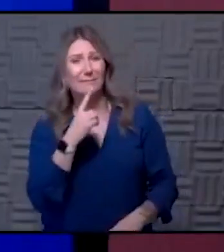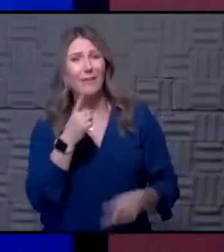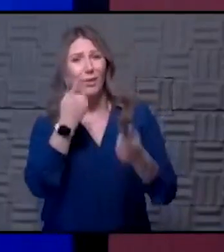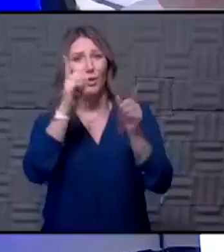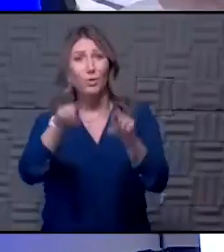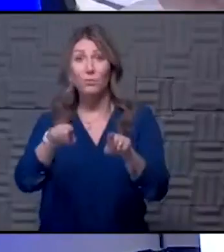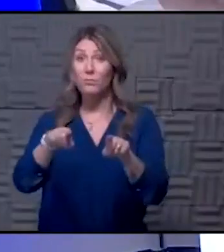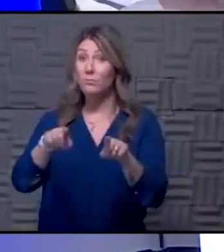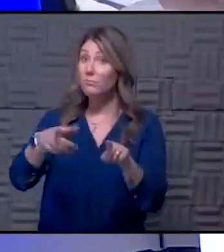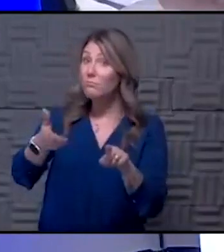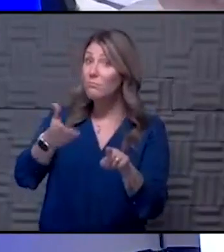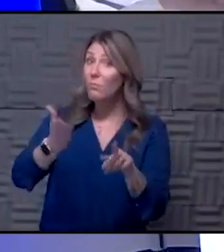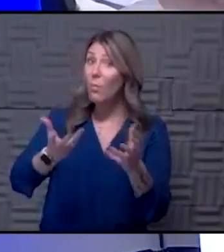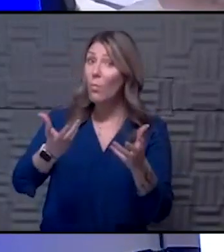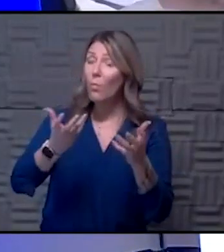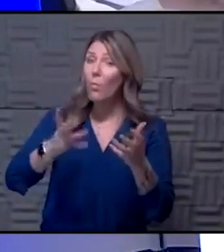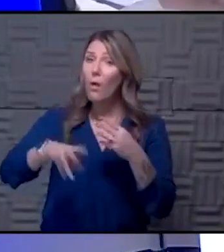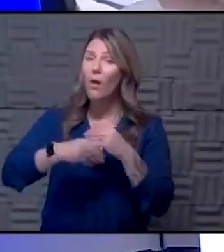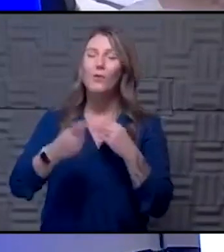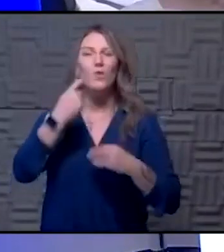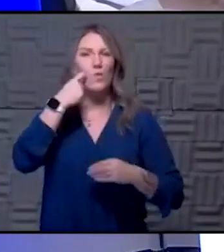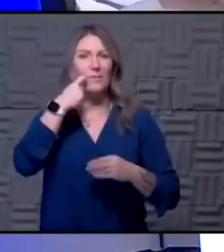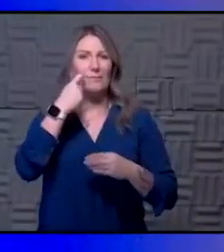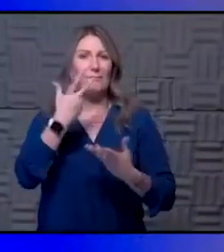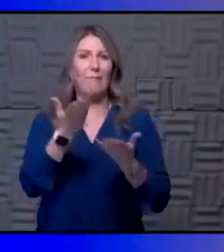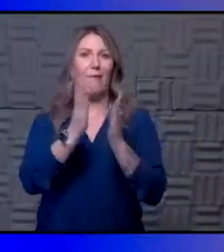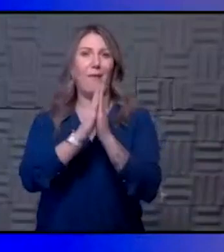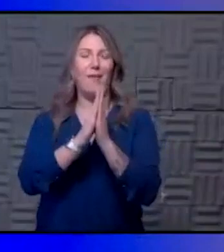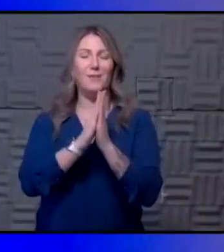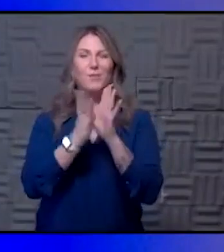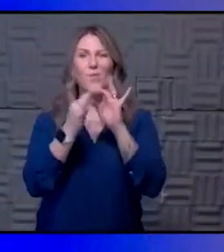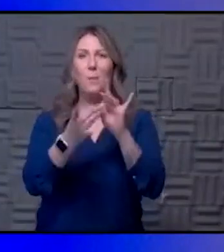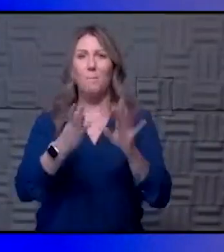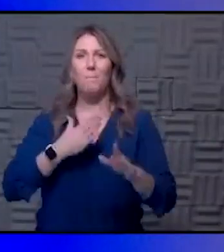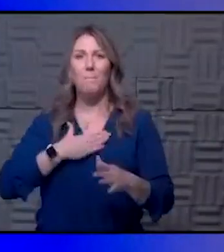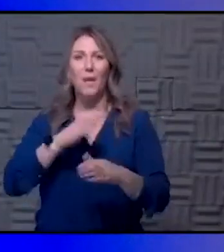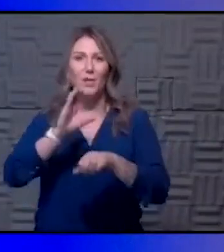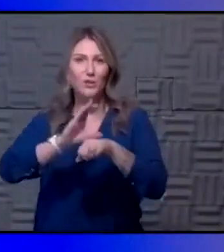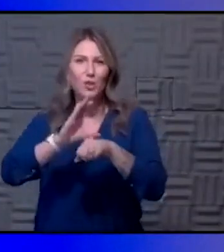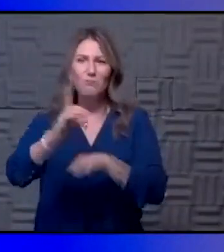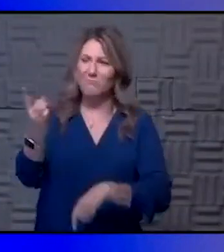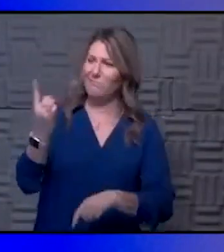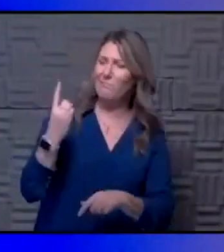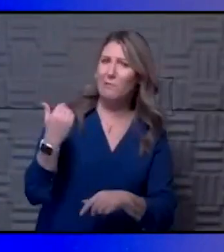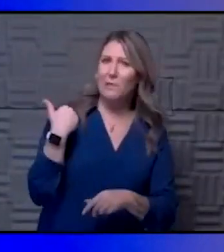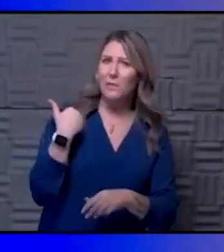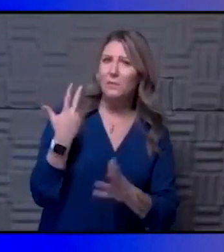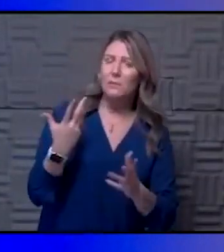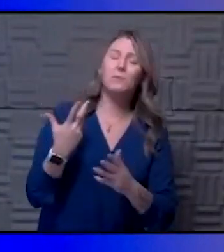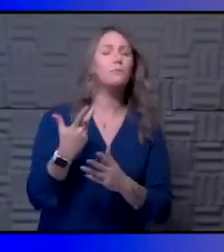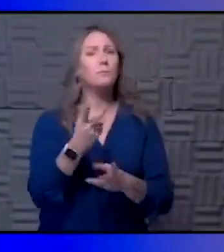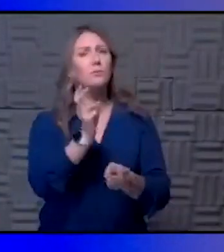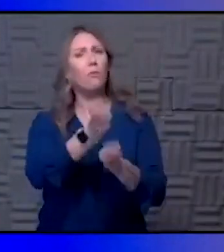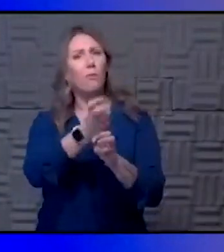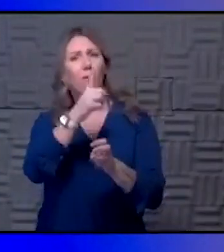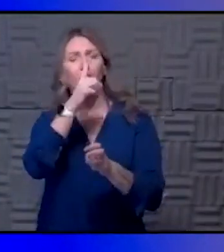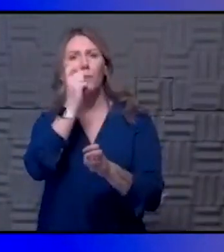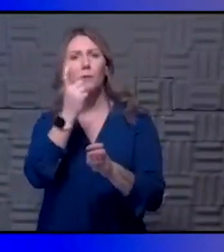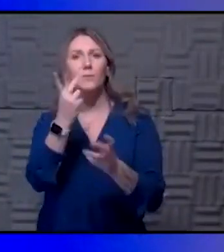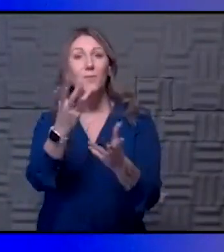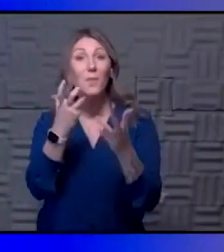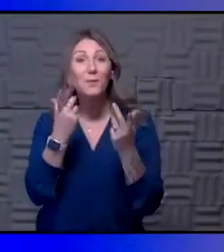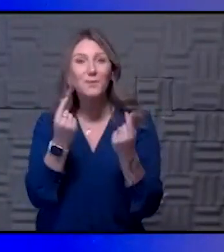you want to add? Yeah, I was recently asked this question about my church too. They come to me, and it's hard because we want to do